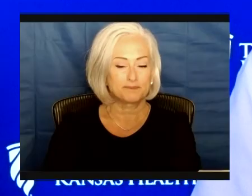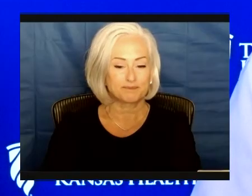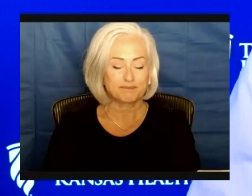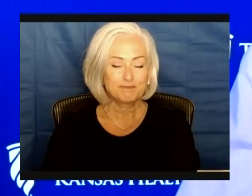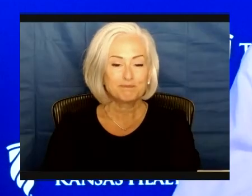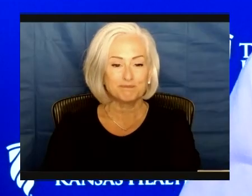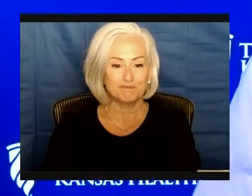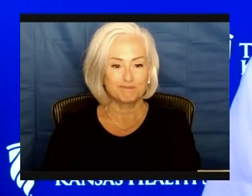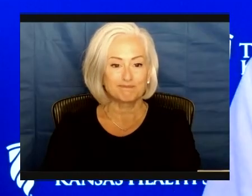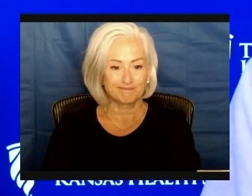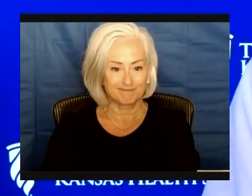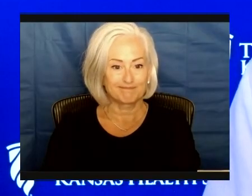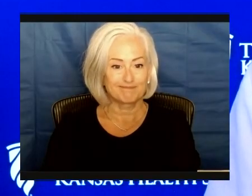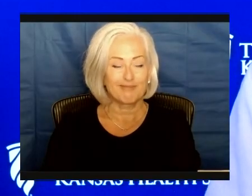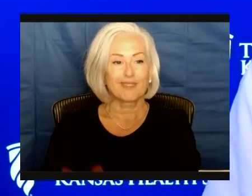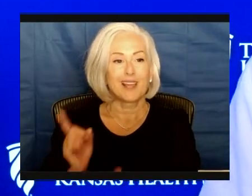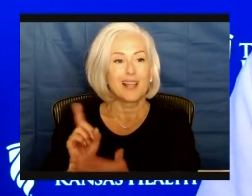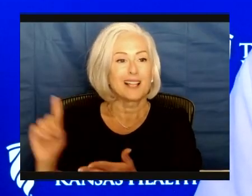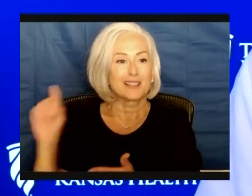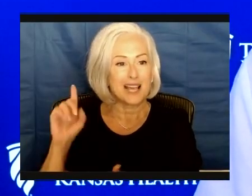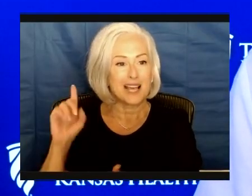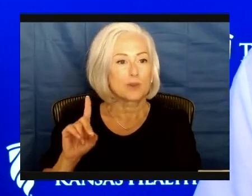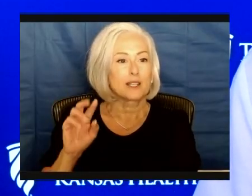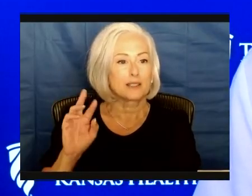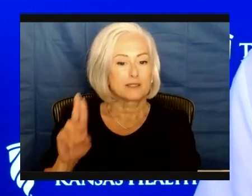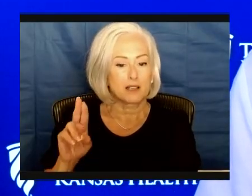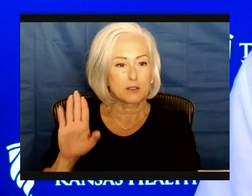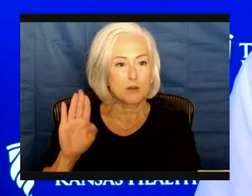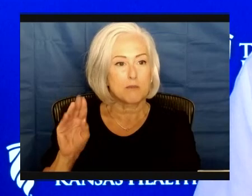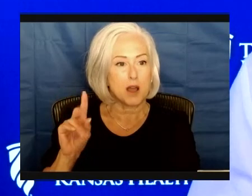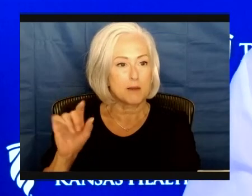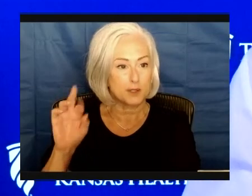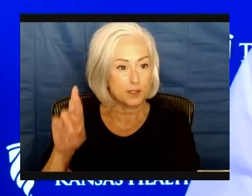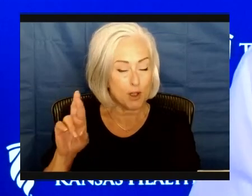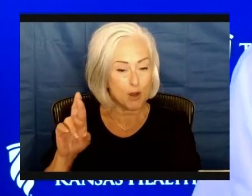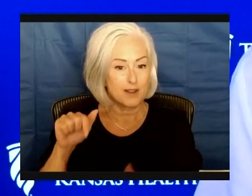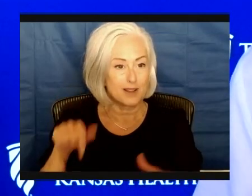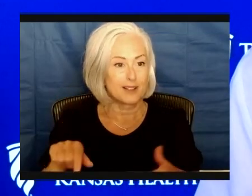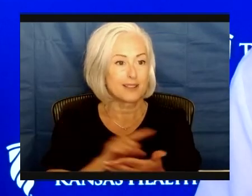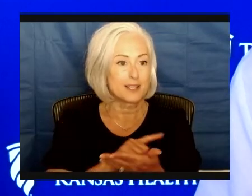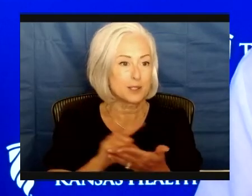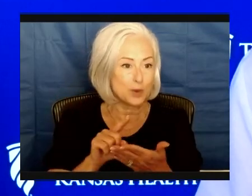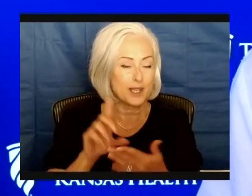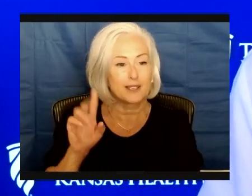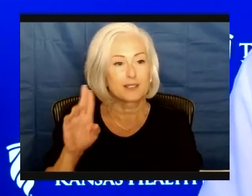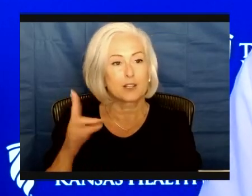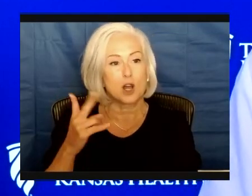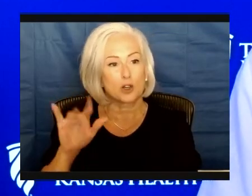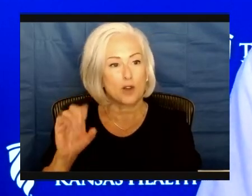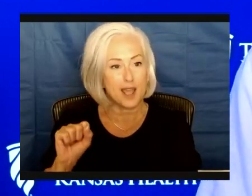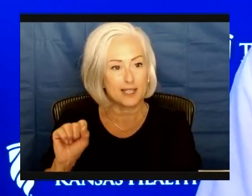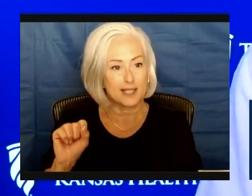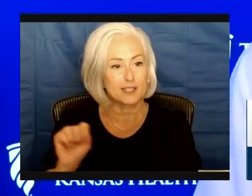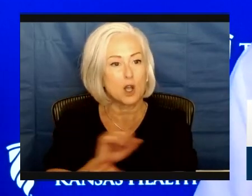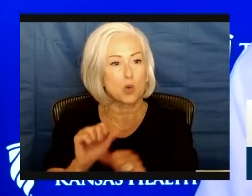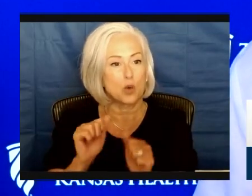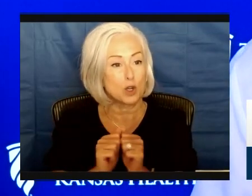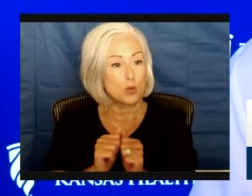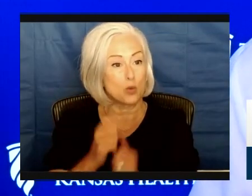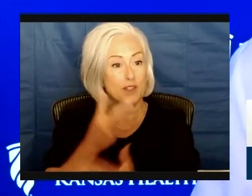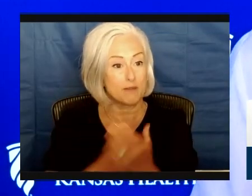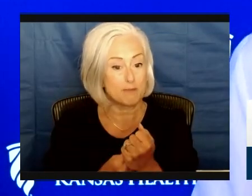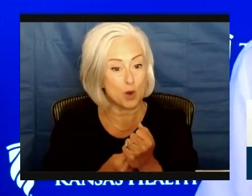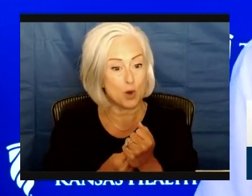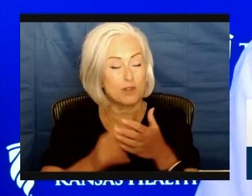with, last week we had Dr. Bobsar on. This week, Dr. Heddings. I work with both of them, collaborating. Dr. Heddings is a